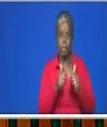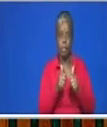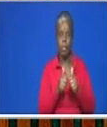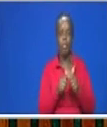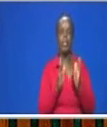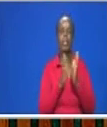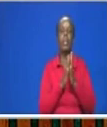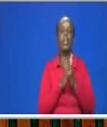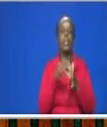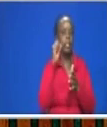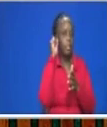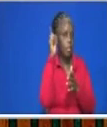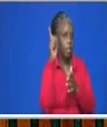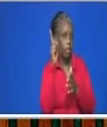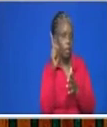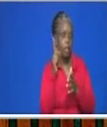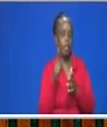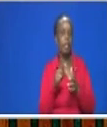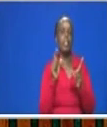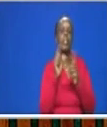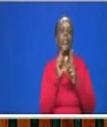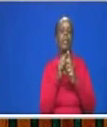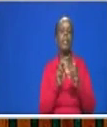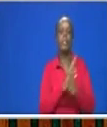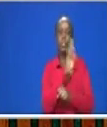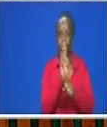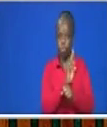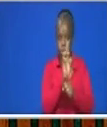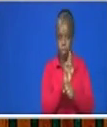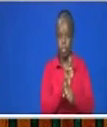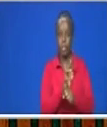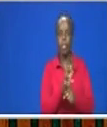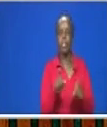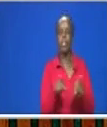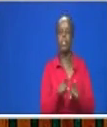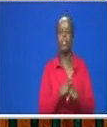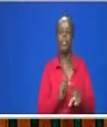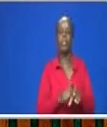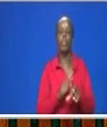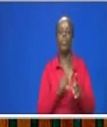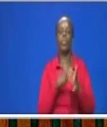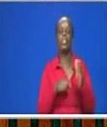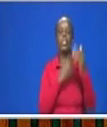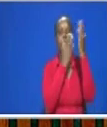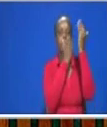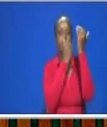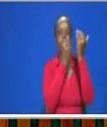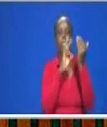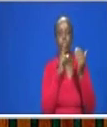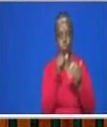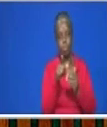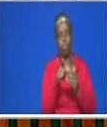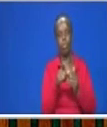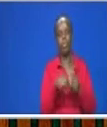and understand the terms used as well as what is required of you. To